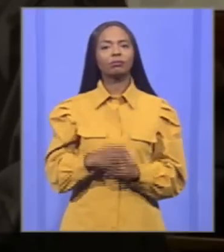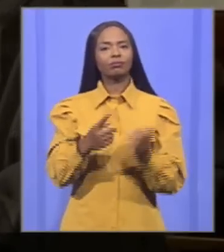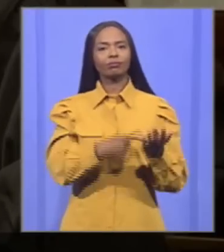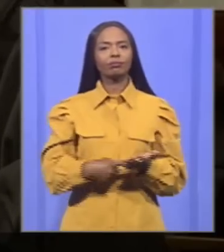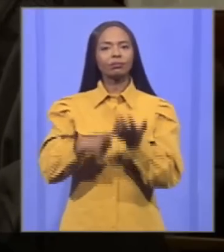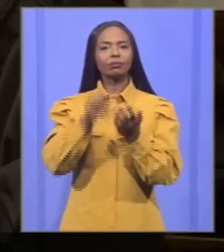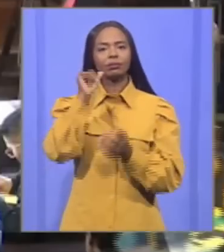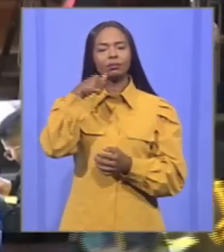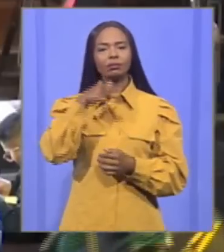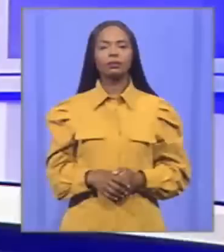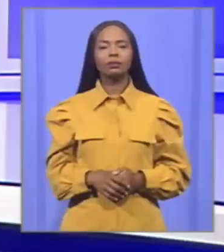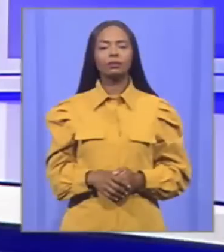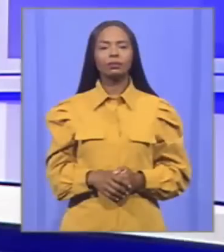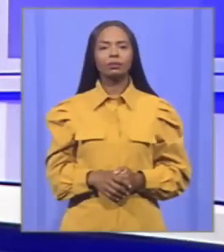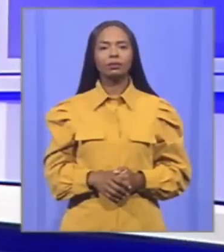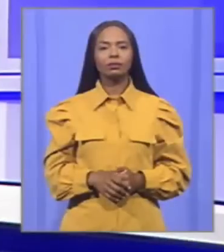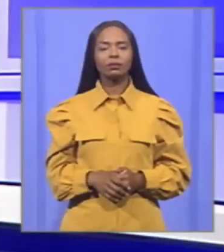rebolwa ka moso.